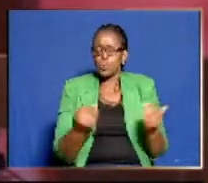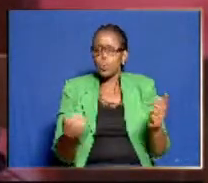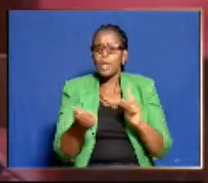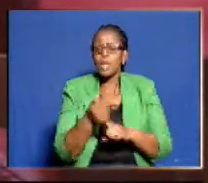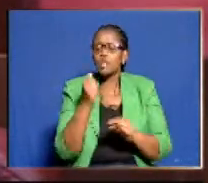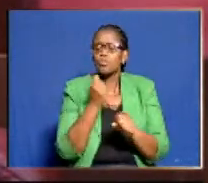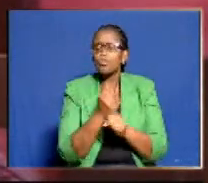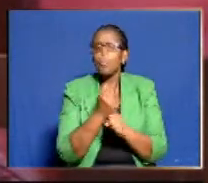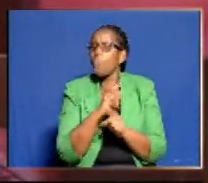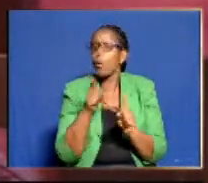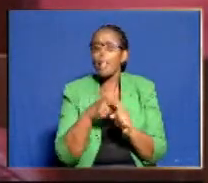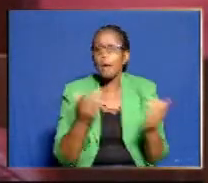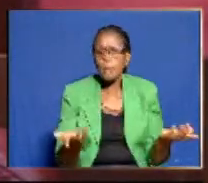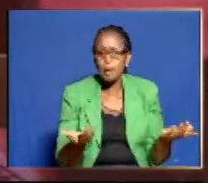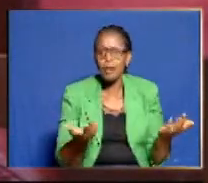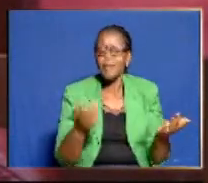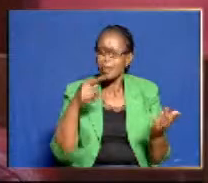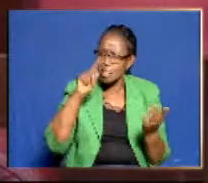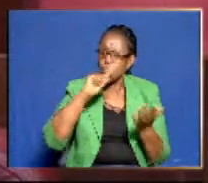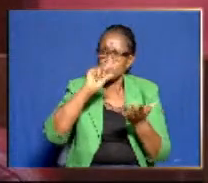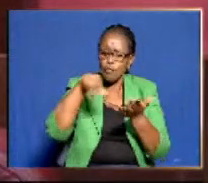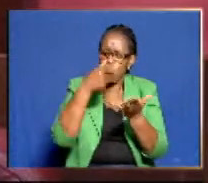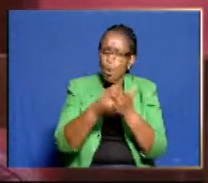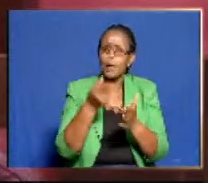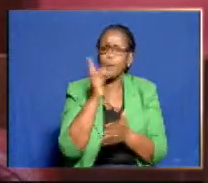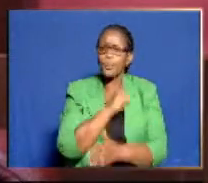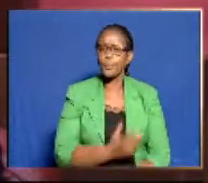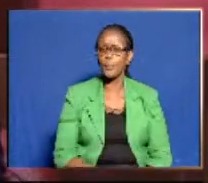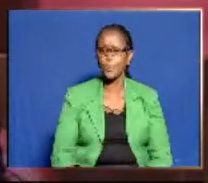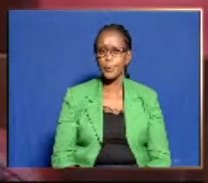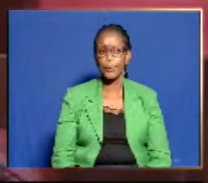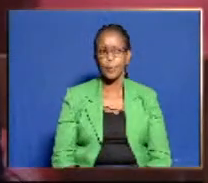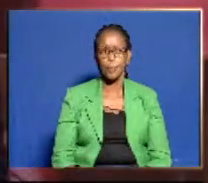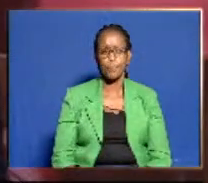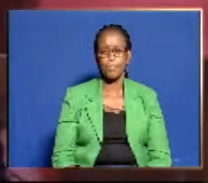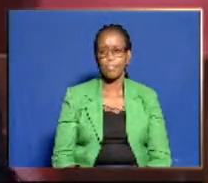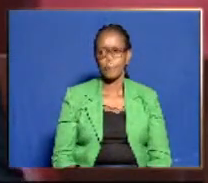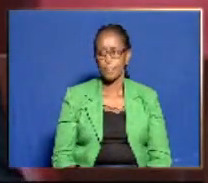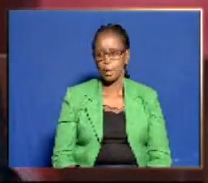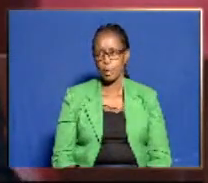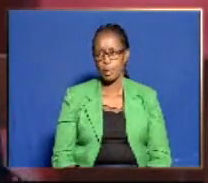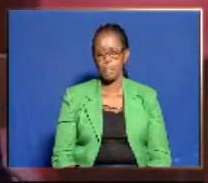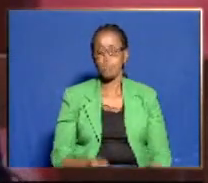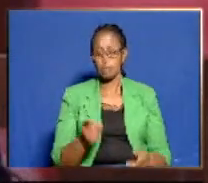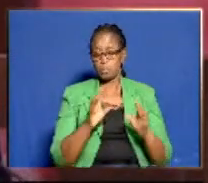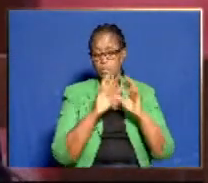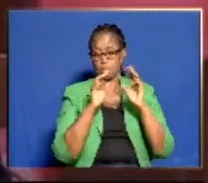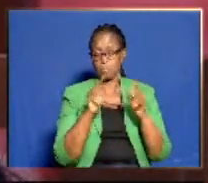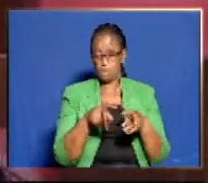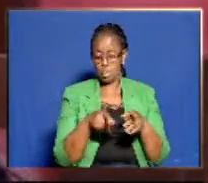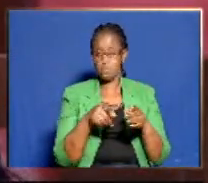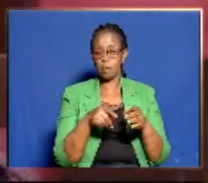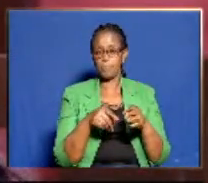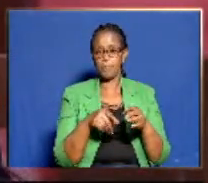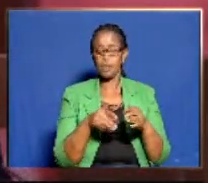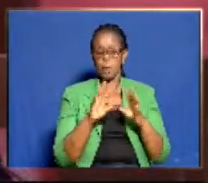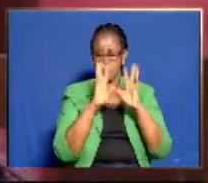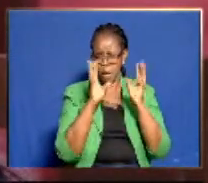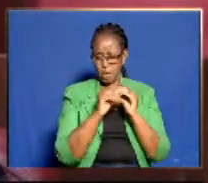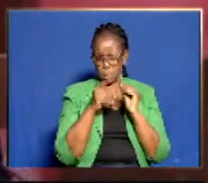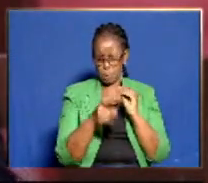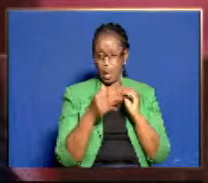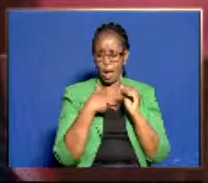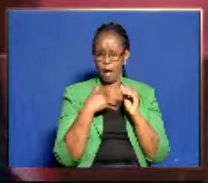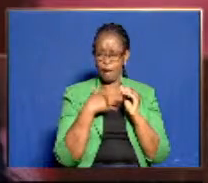have qualifications, Honorable Speaker. Some very exciting news in this budget, this coming budget, Honorable